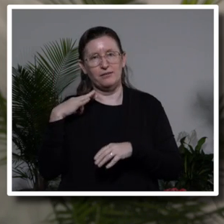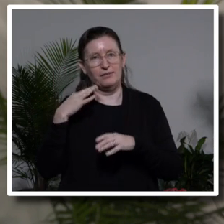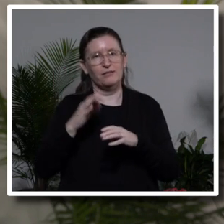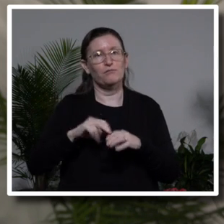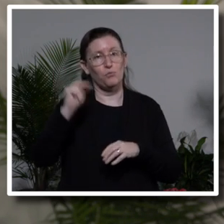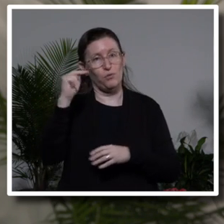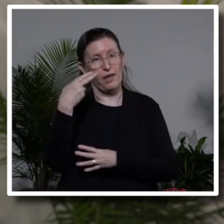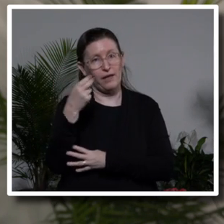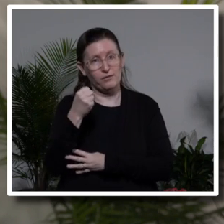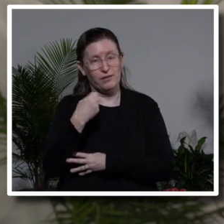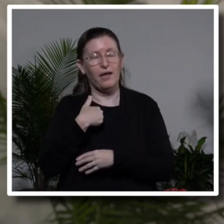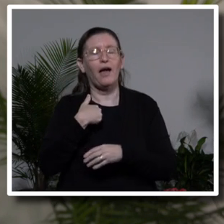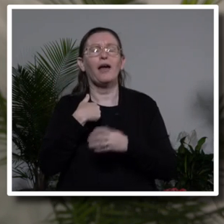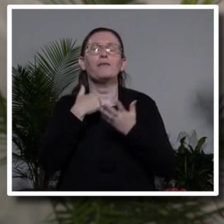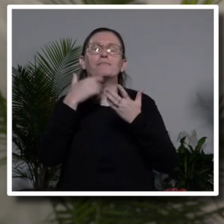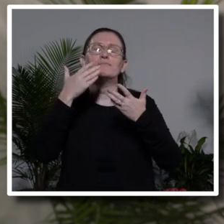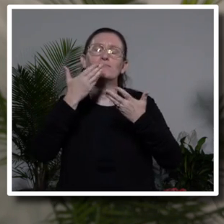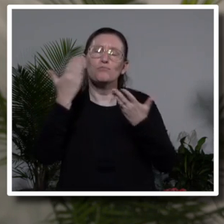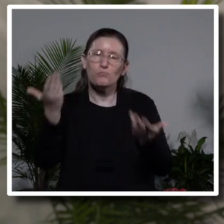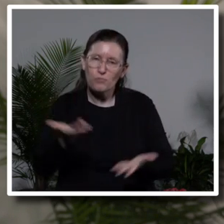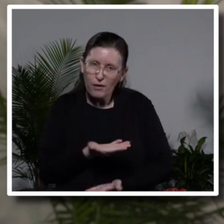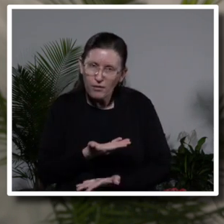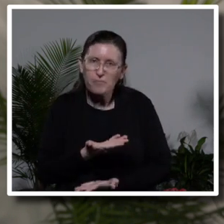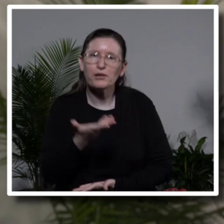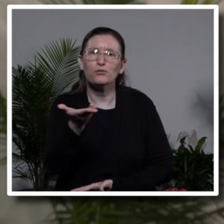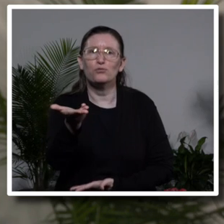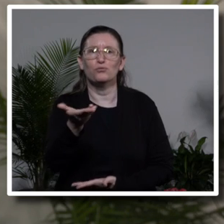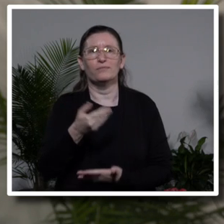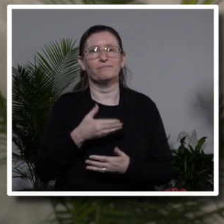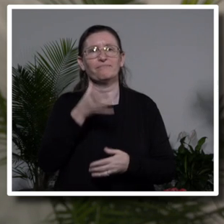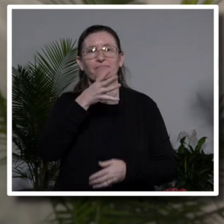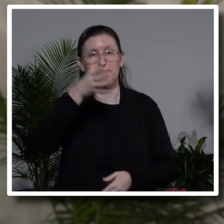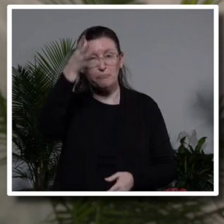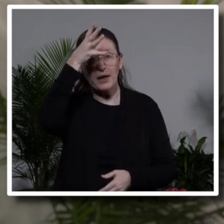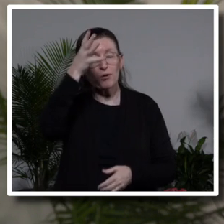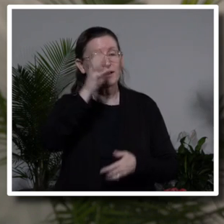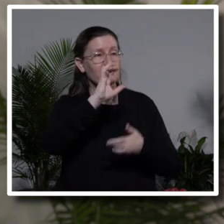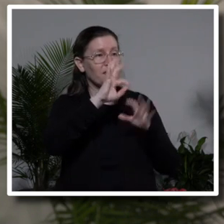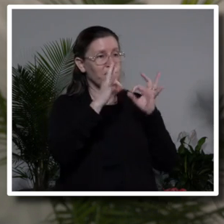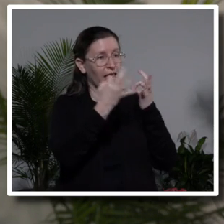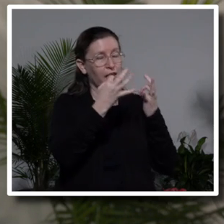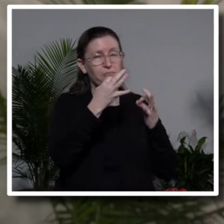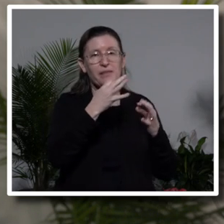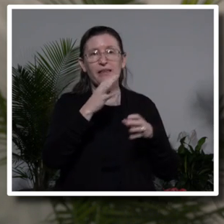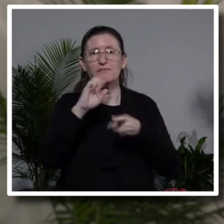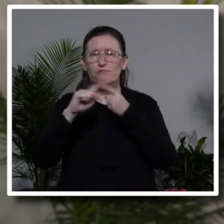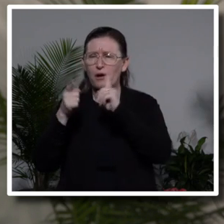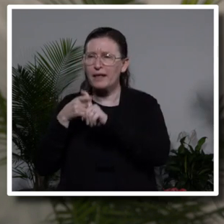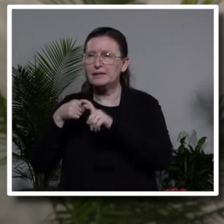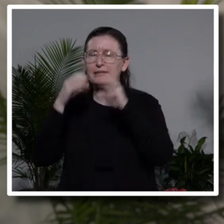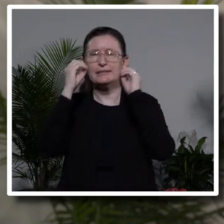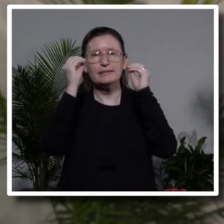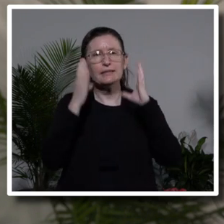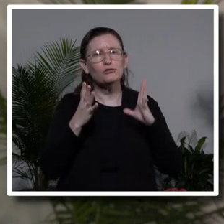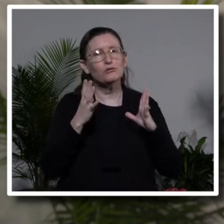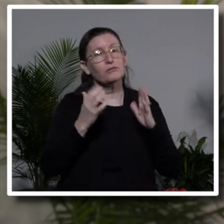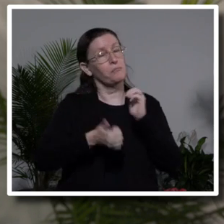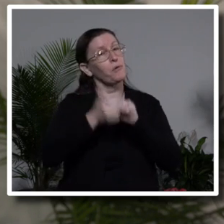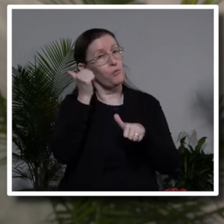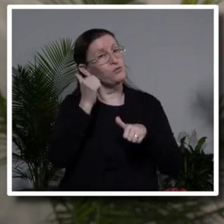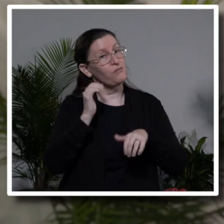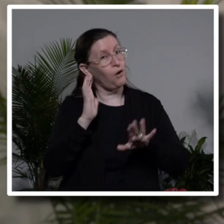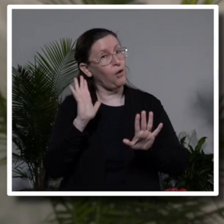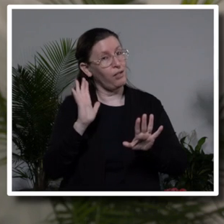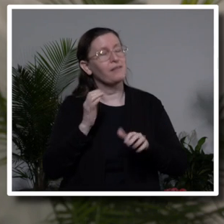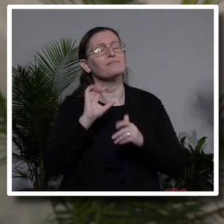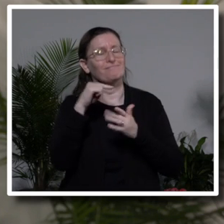staff of North High, it is my pleasure to welcome all of you, parents, other family members, friends, teachers, and most of all,